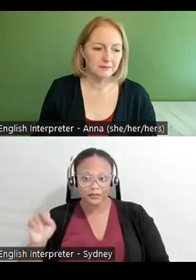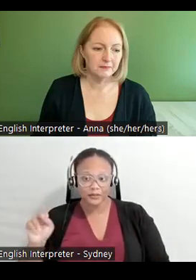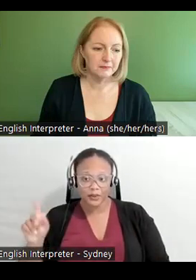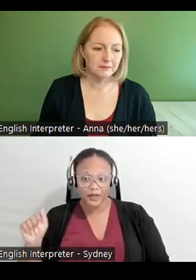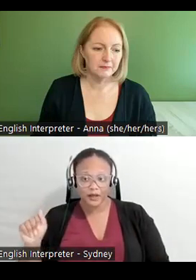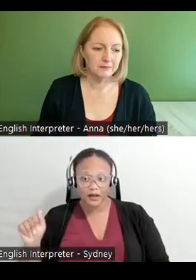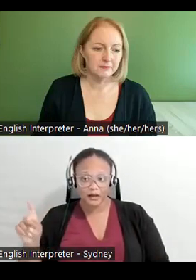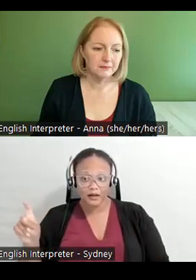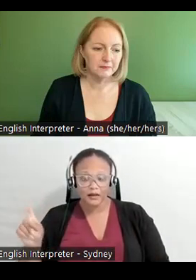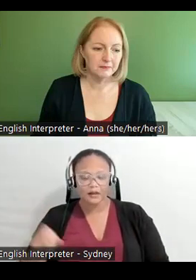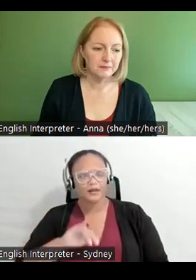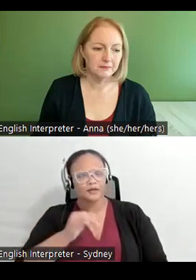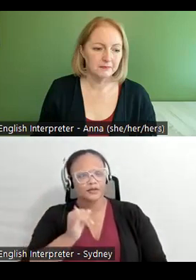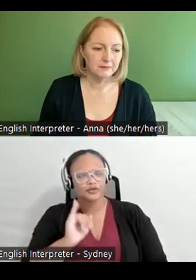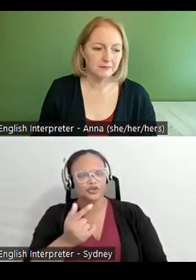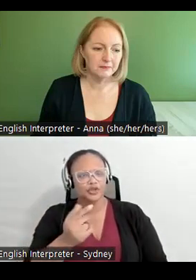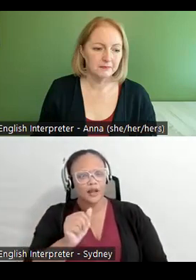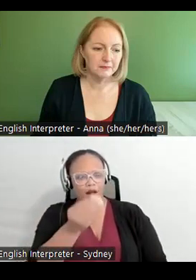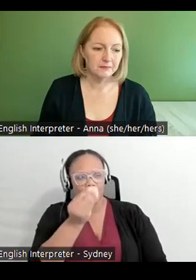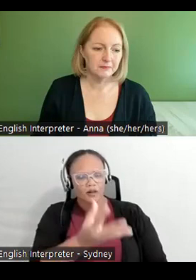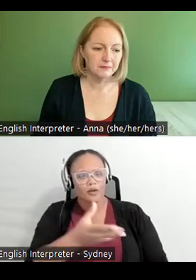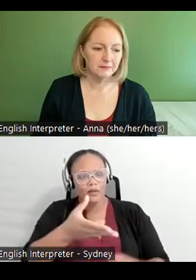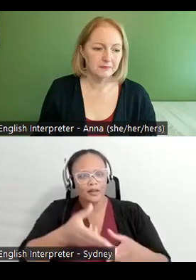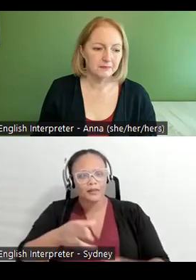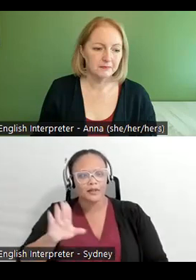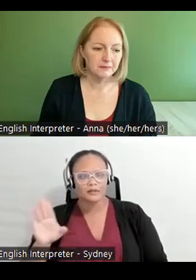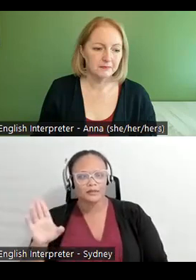And Jigna, the person is Brenda Burgos,